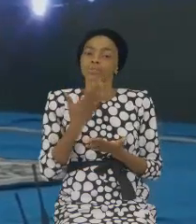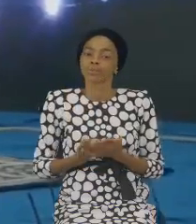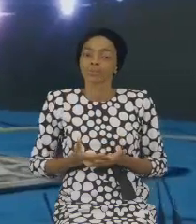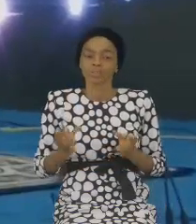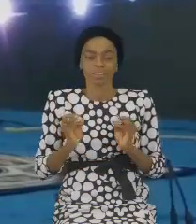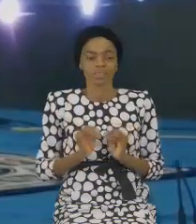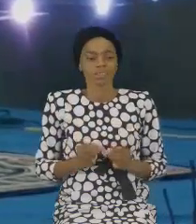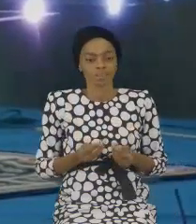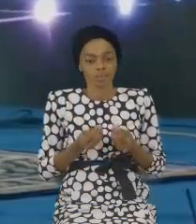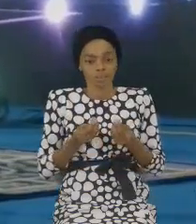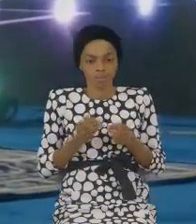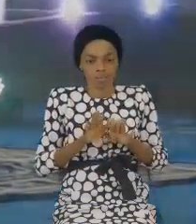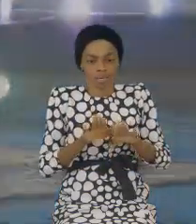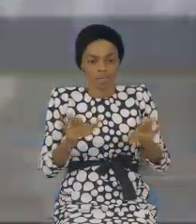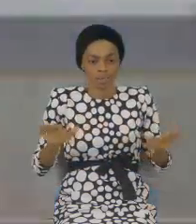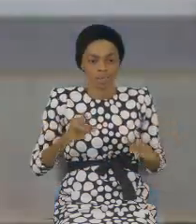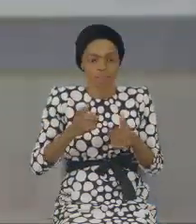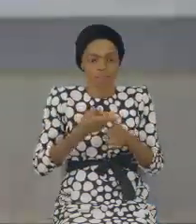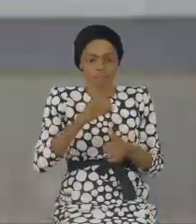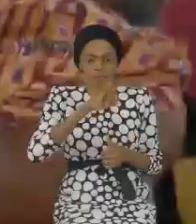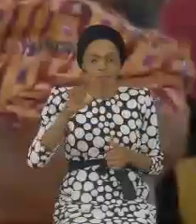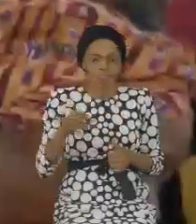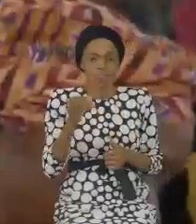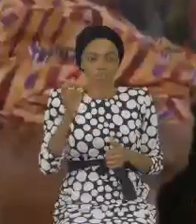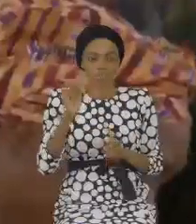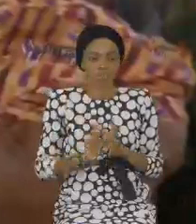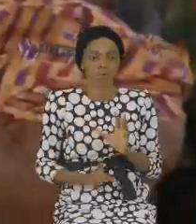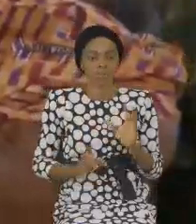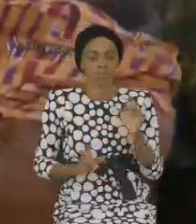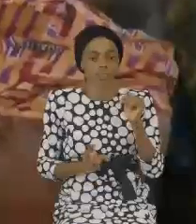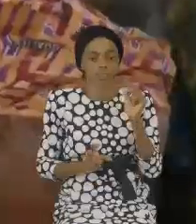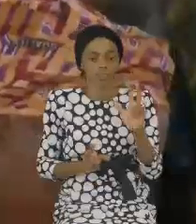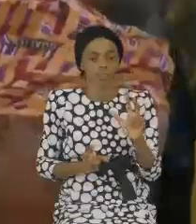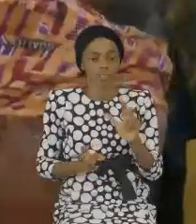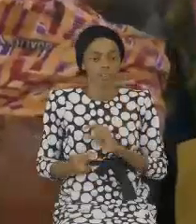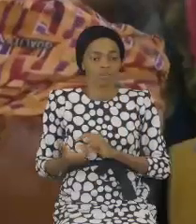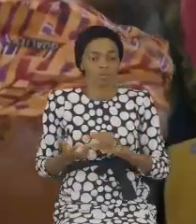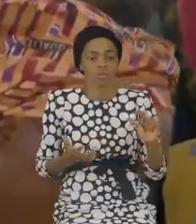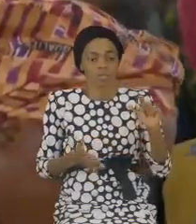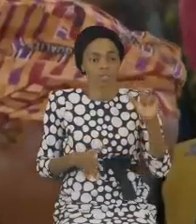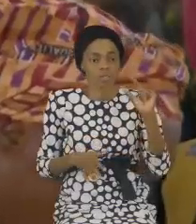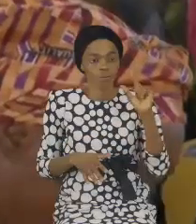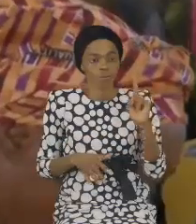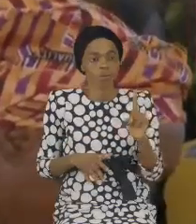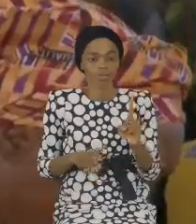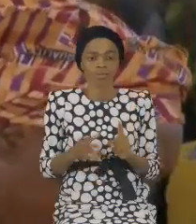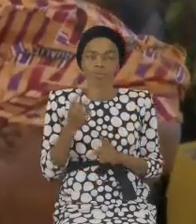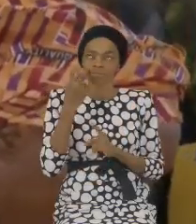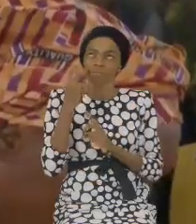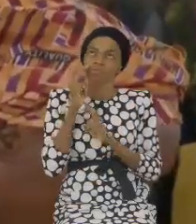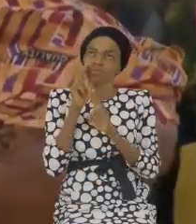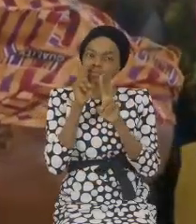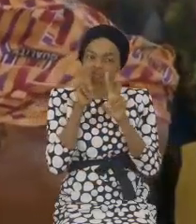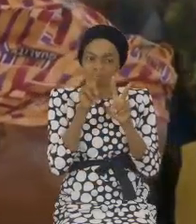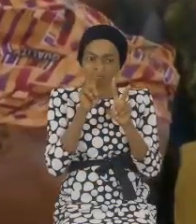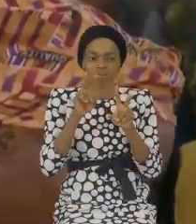John chapter 3, and I'm reading from verse 1. First John chapter 3, verse 1, behold what manner